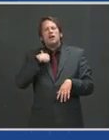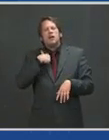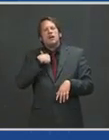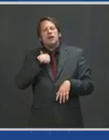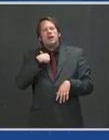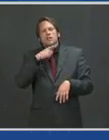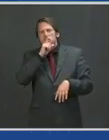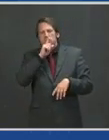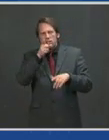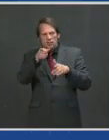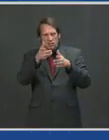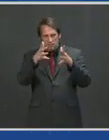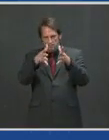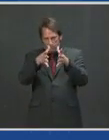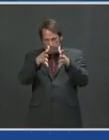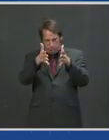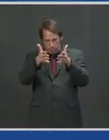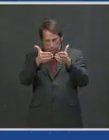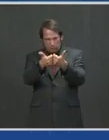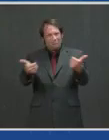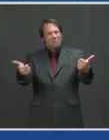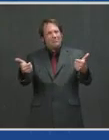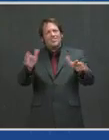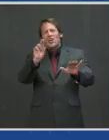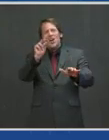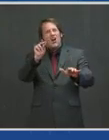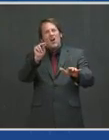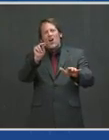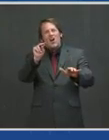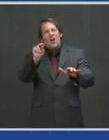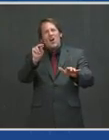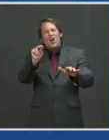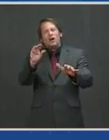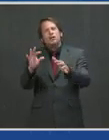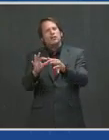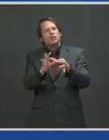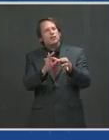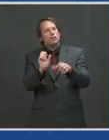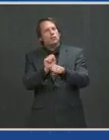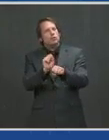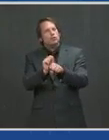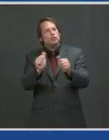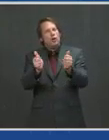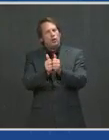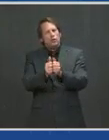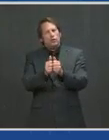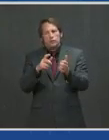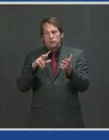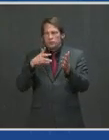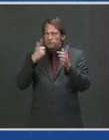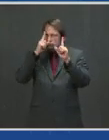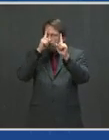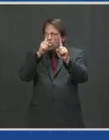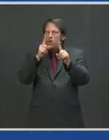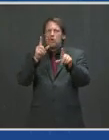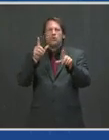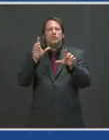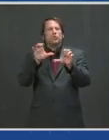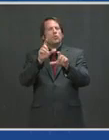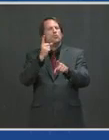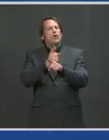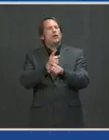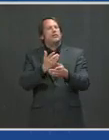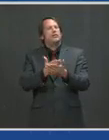The divisions of the moment shouldn't stop us from doing the right thing for the future. These aren't Republican bridges,